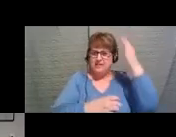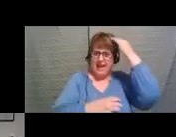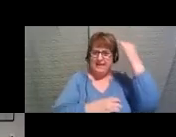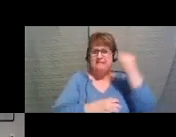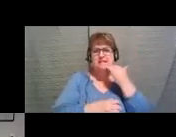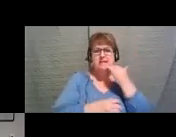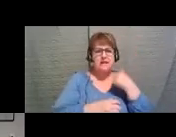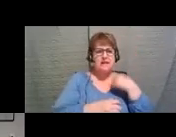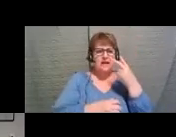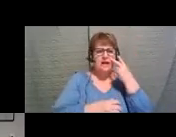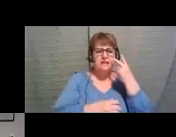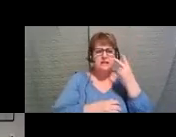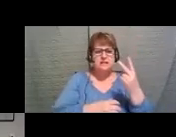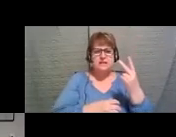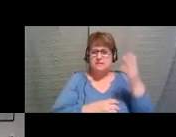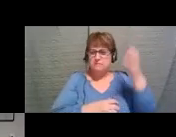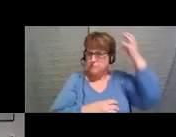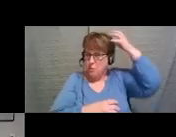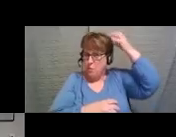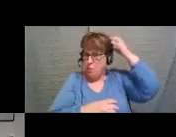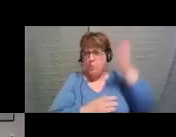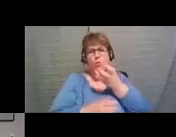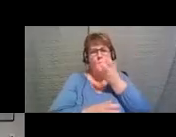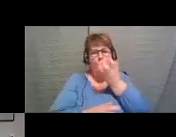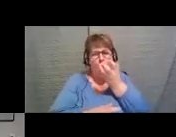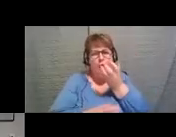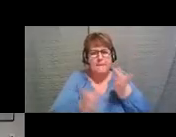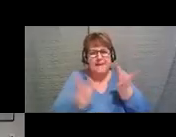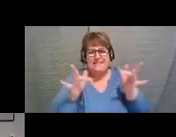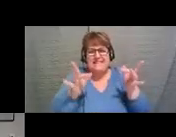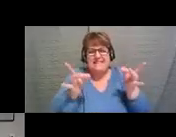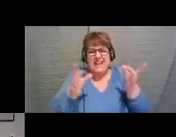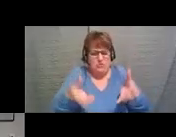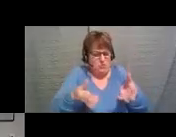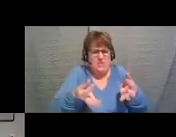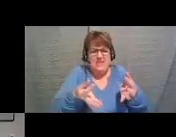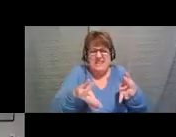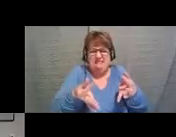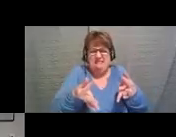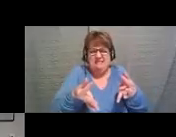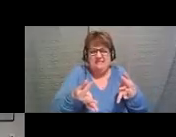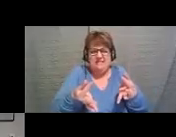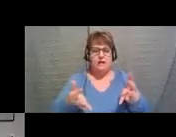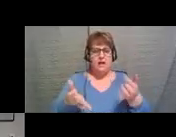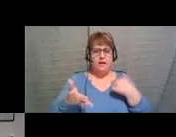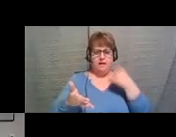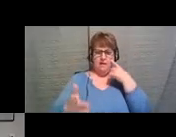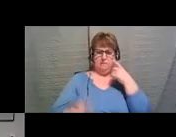are a little warm and a little tender and a little squishy. And so I